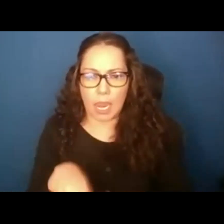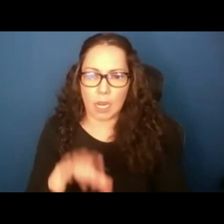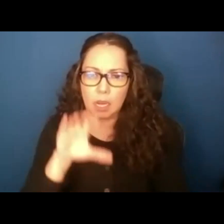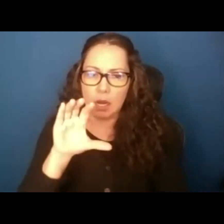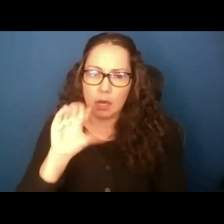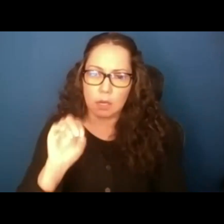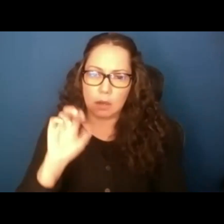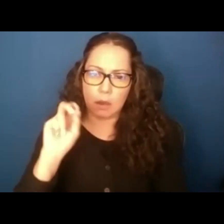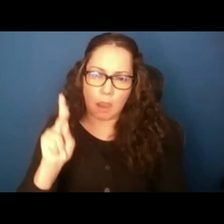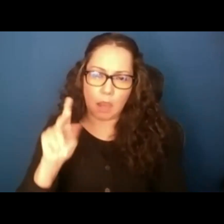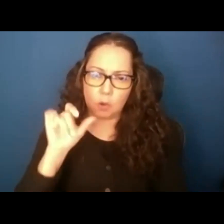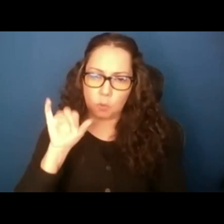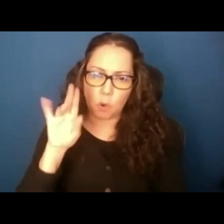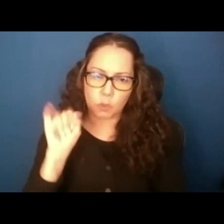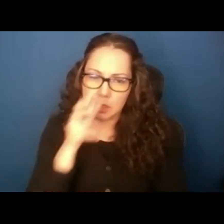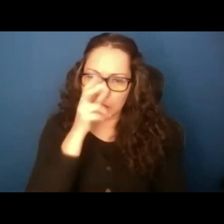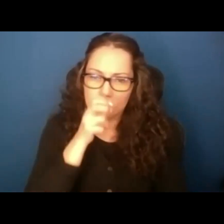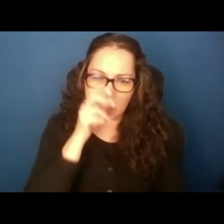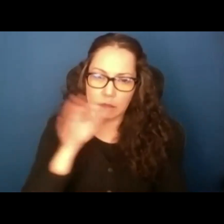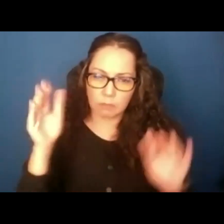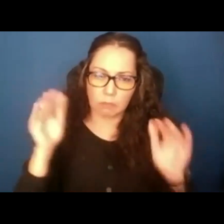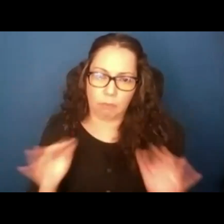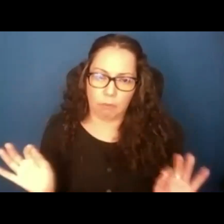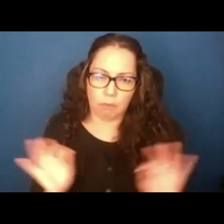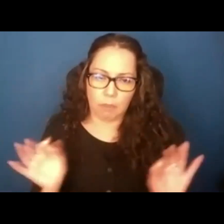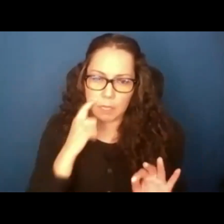dependent on long term care. Thank you.